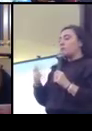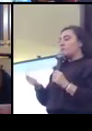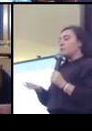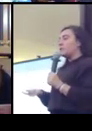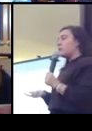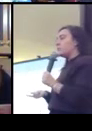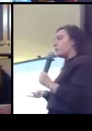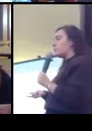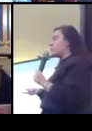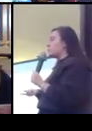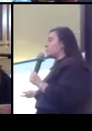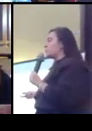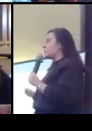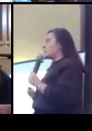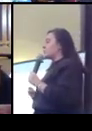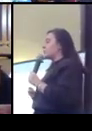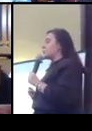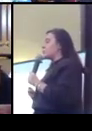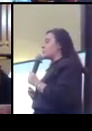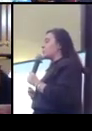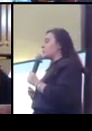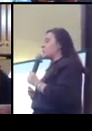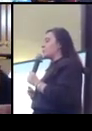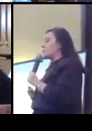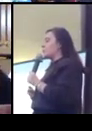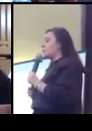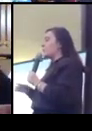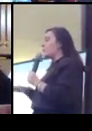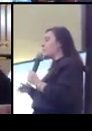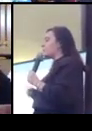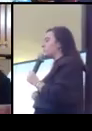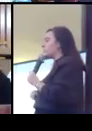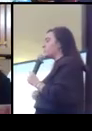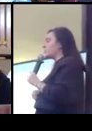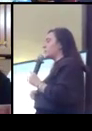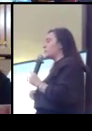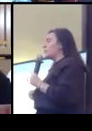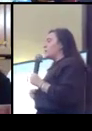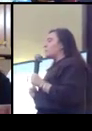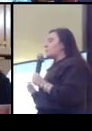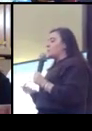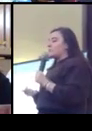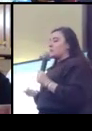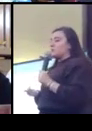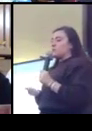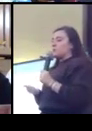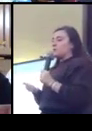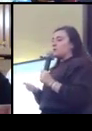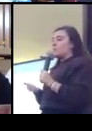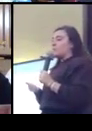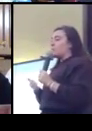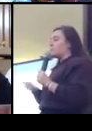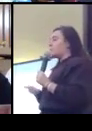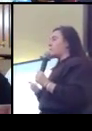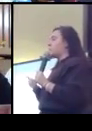that stronger depth and love ground experience has created standards for, level 1 for mixed use building, and really